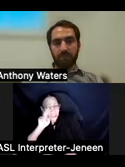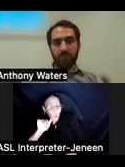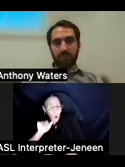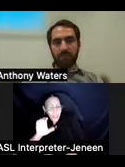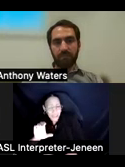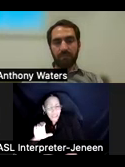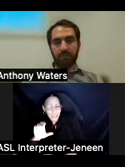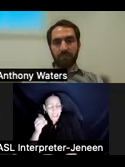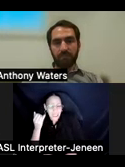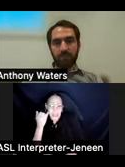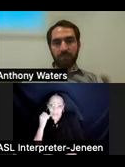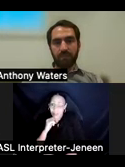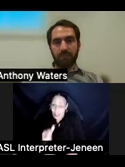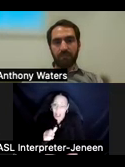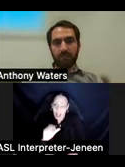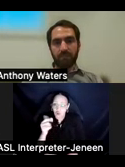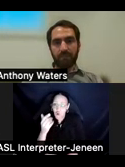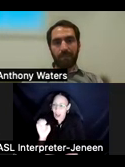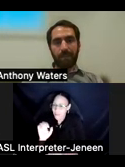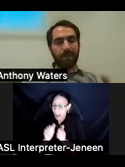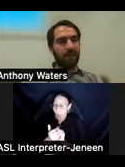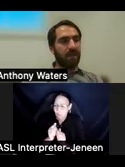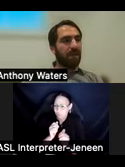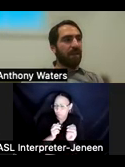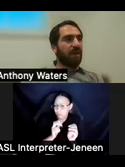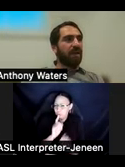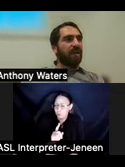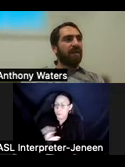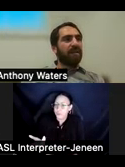it is not a crime, how can that be true?